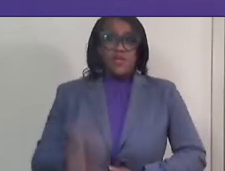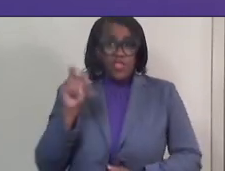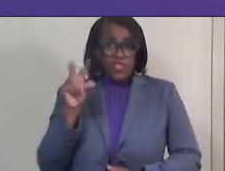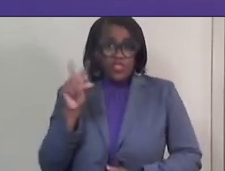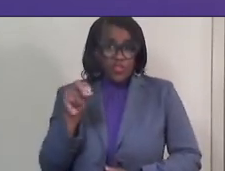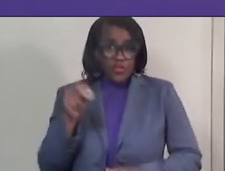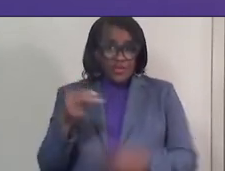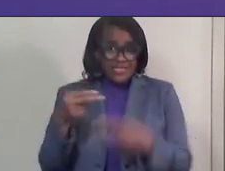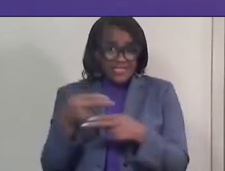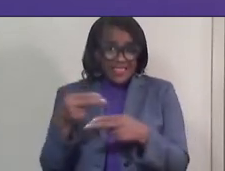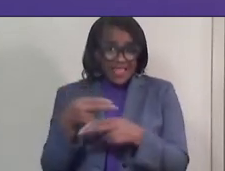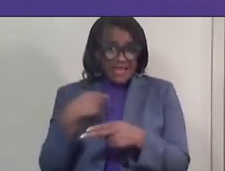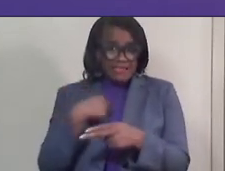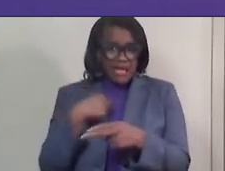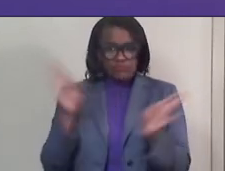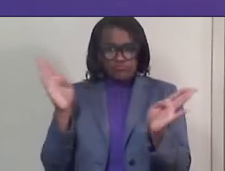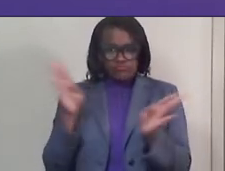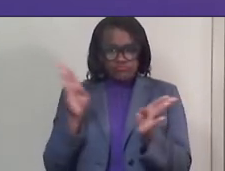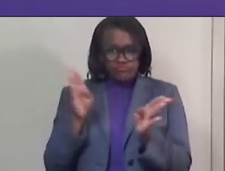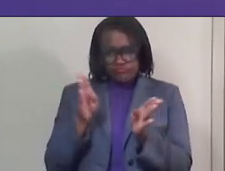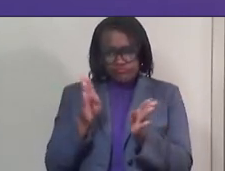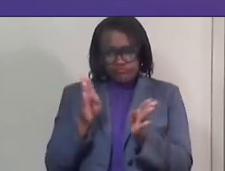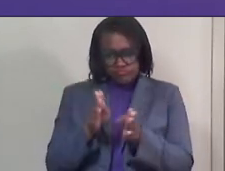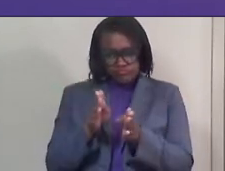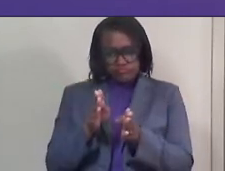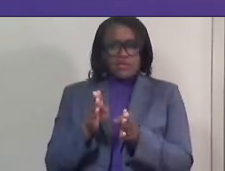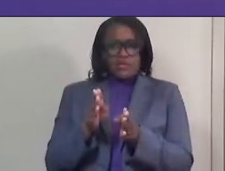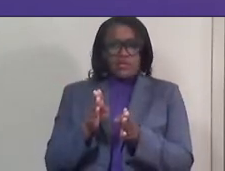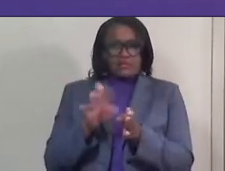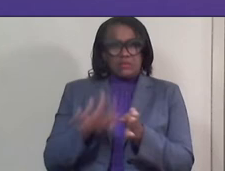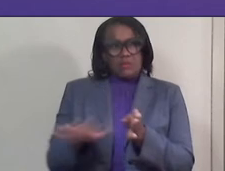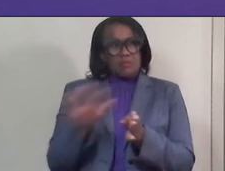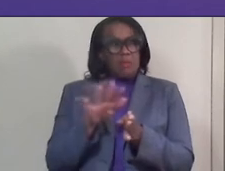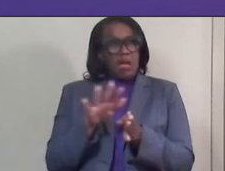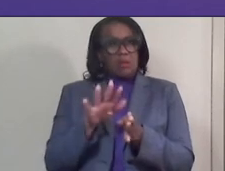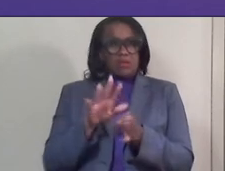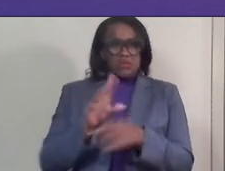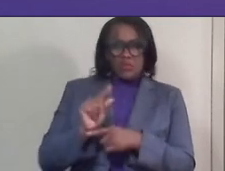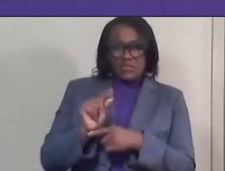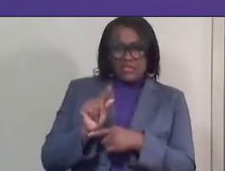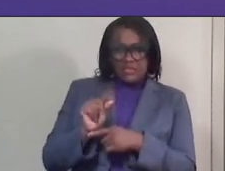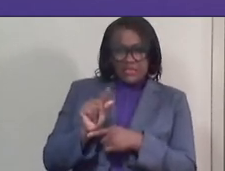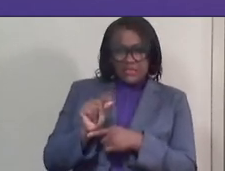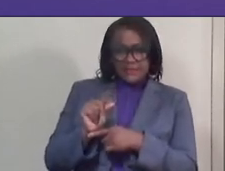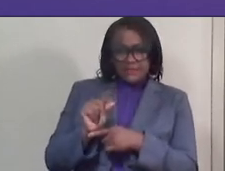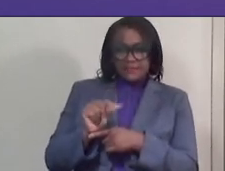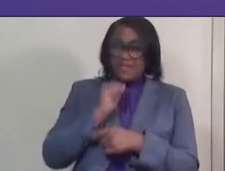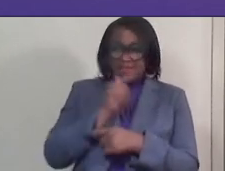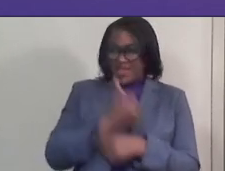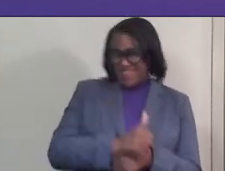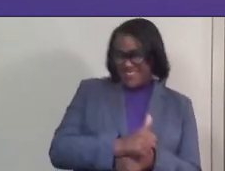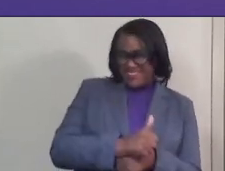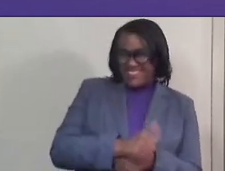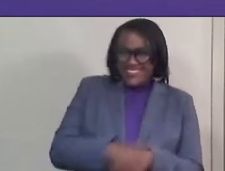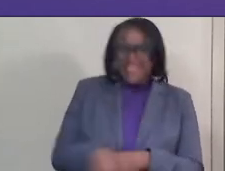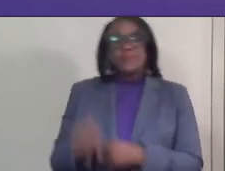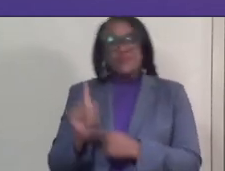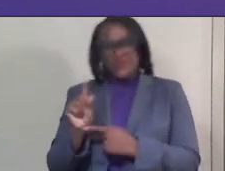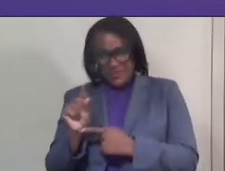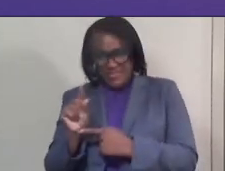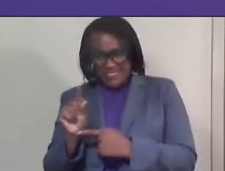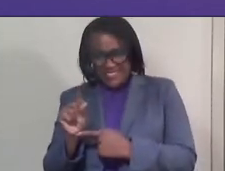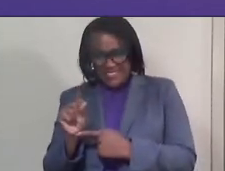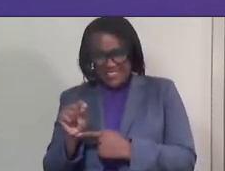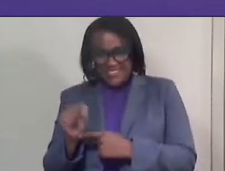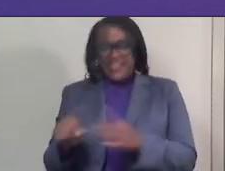and narrowed them back down, I'd say probably closer to 20, not 10, but 20, and started